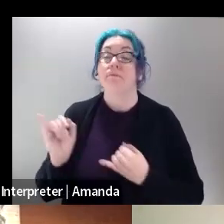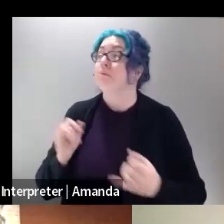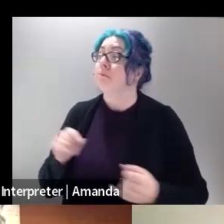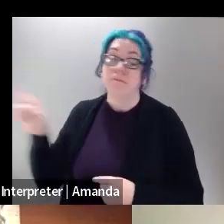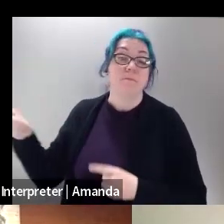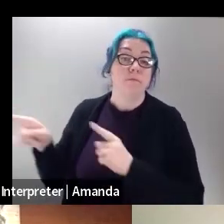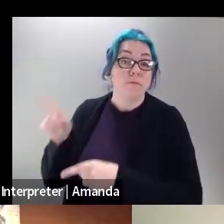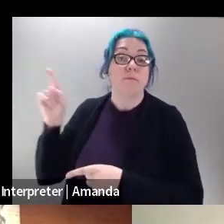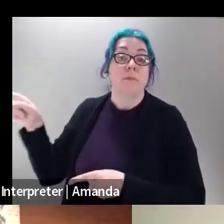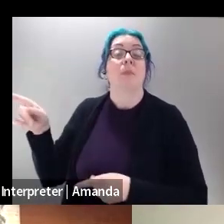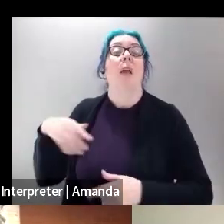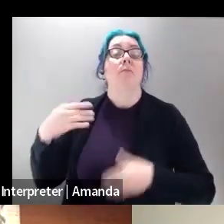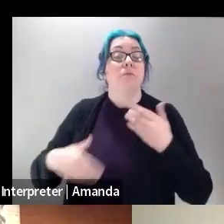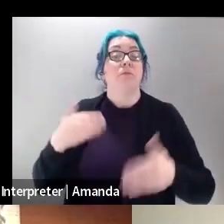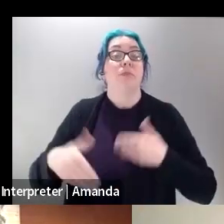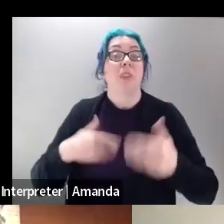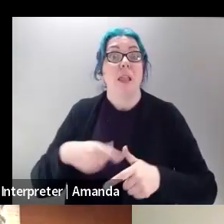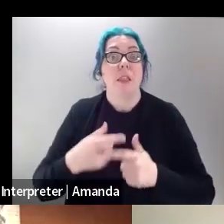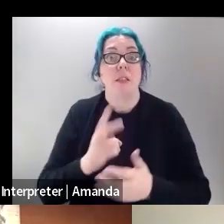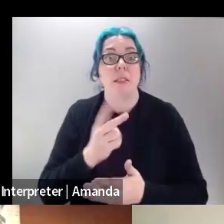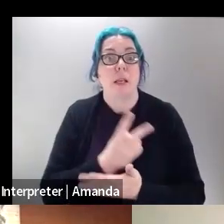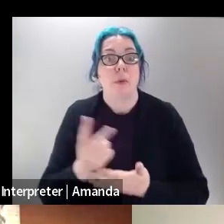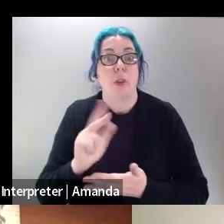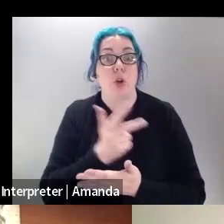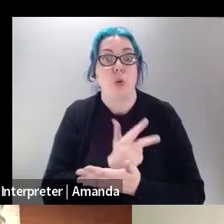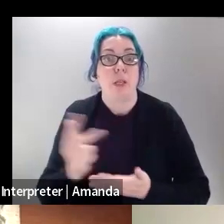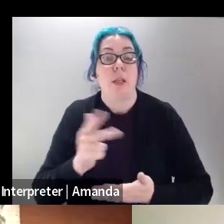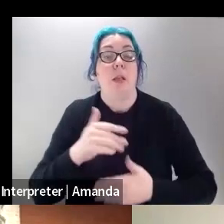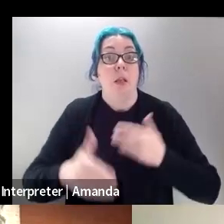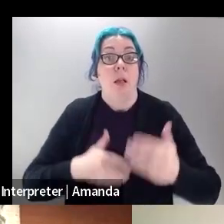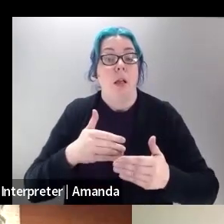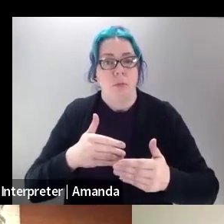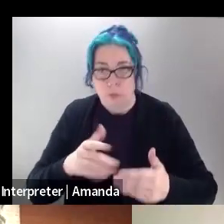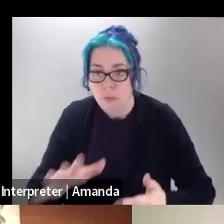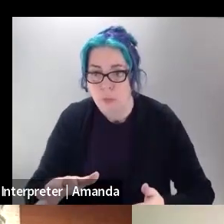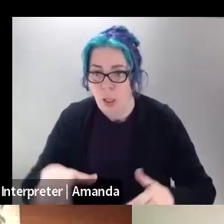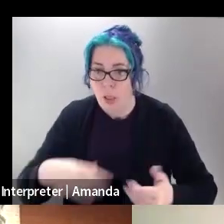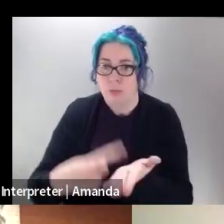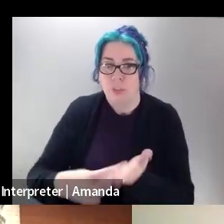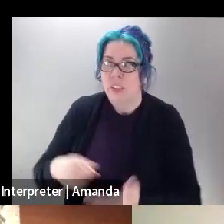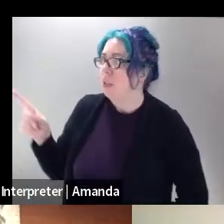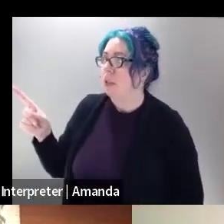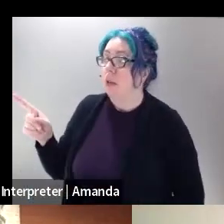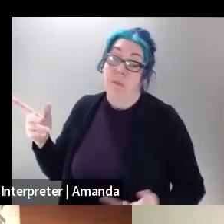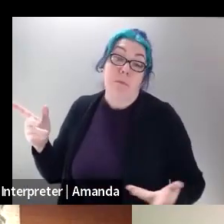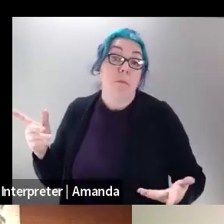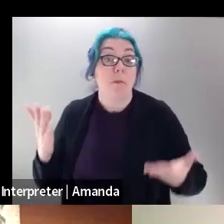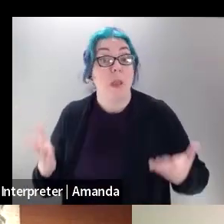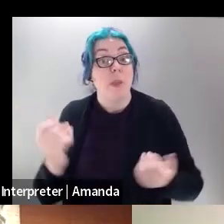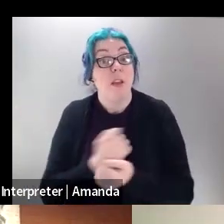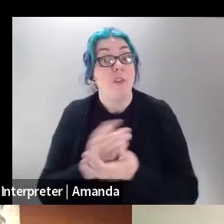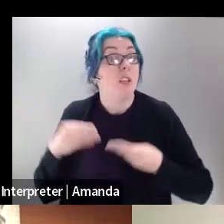embedded. It's become our way of working together. It's not a big deal. But I want to go back to it so that it's